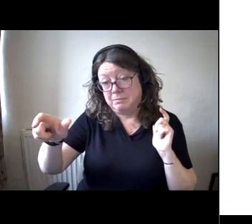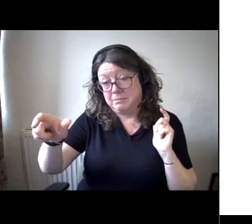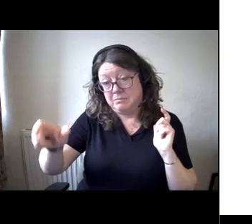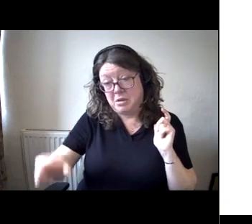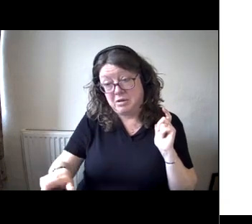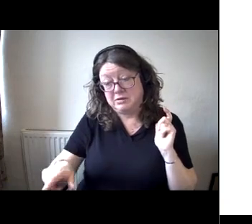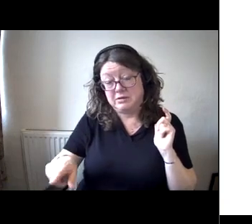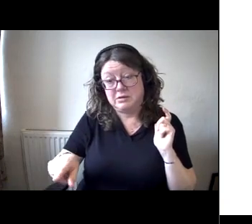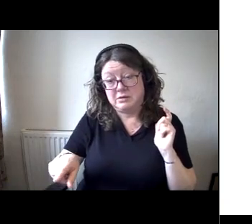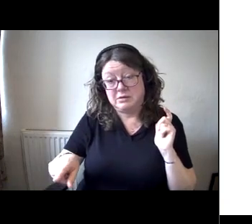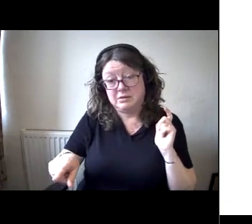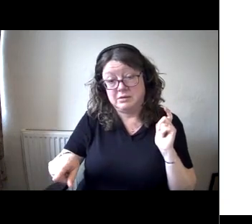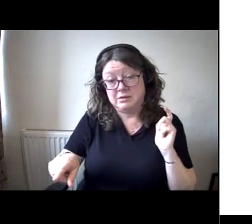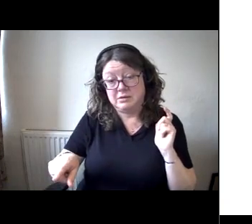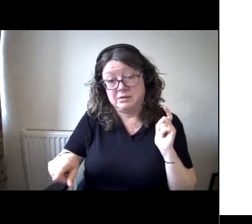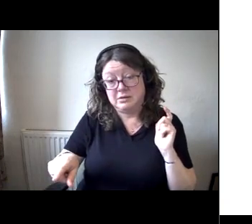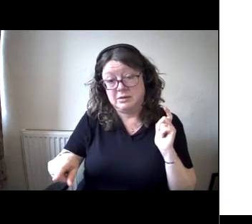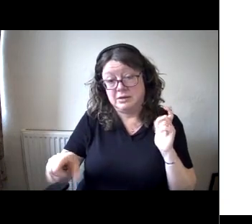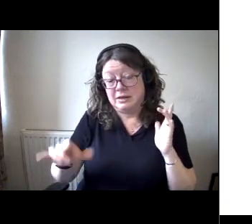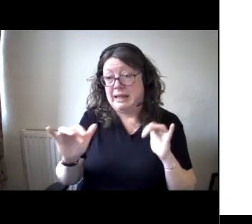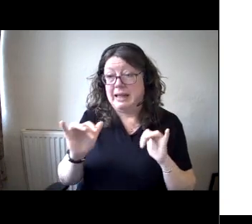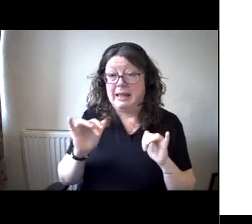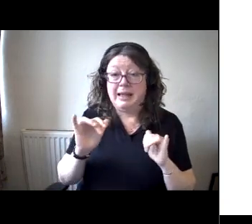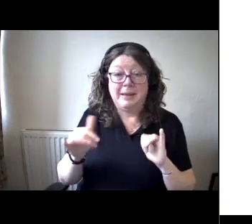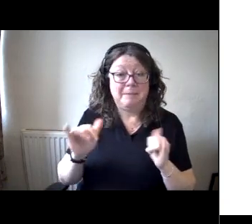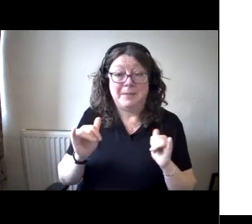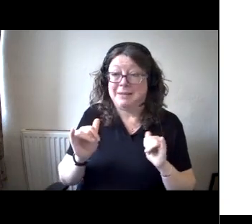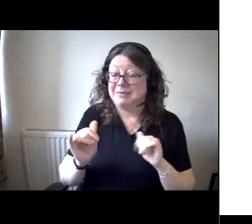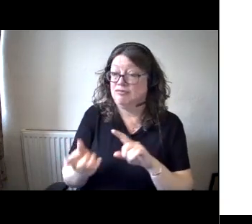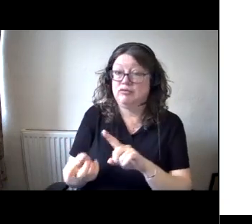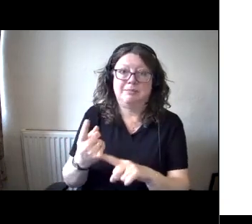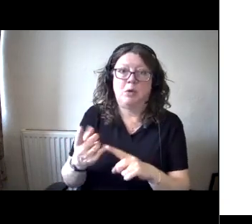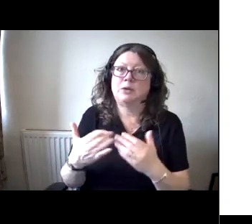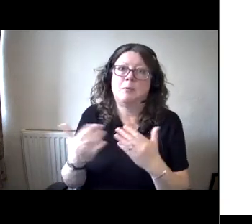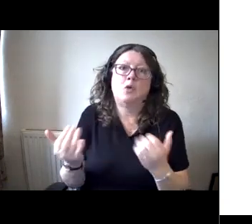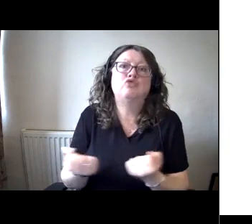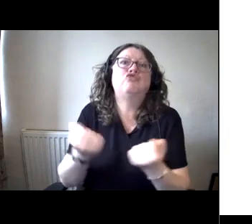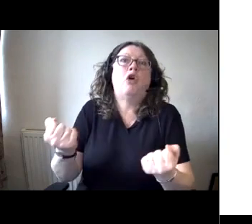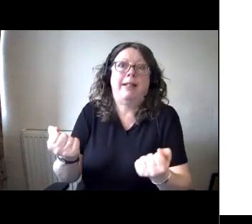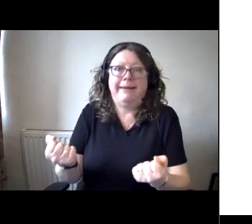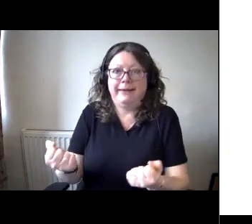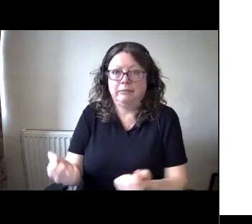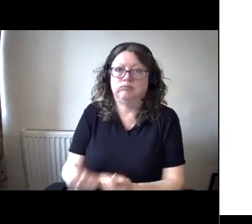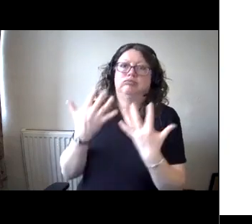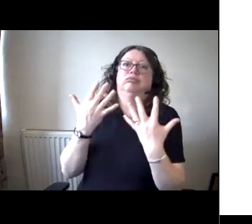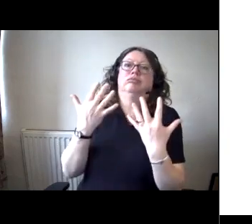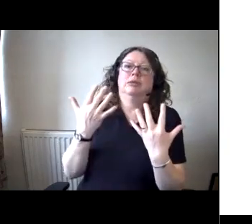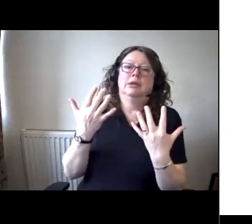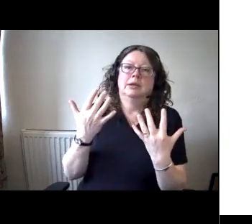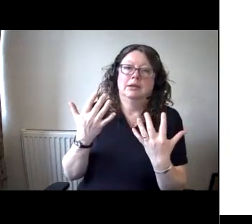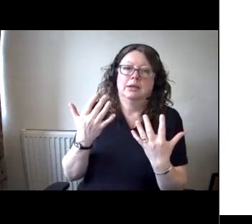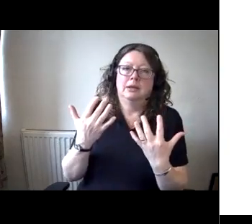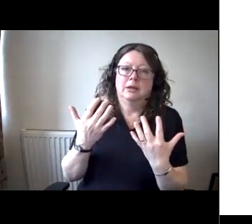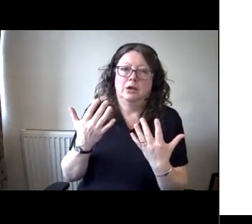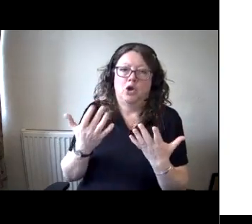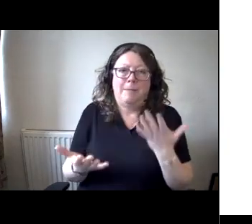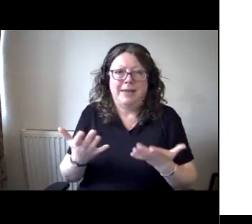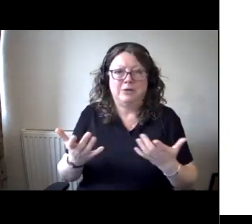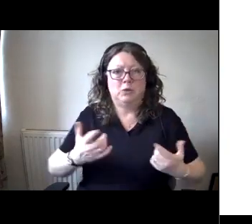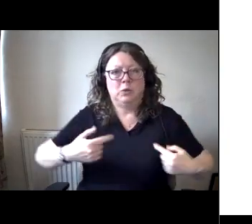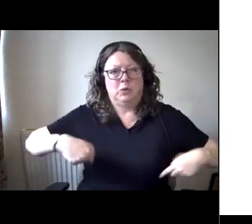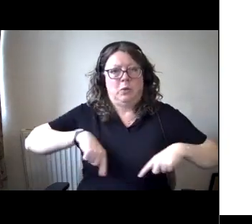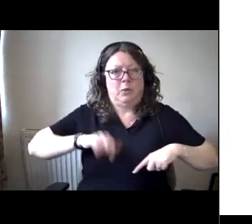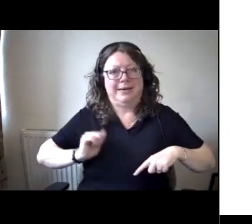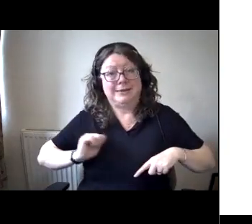more stronger reaction to things that we wouldn't necessarily expect them to,